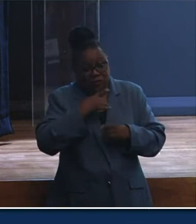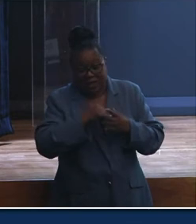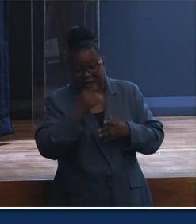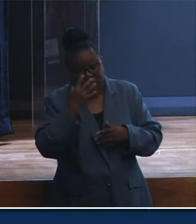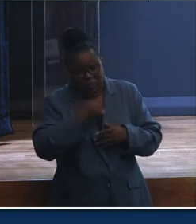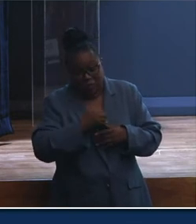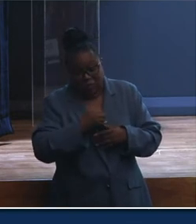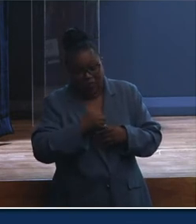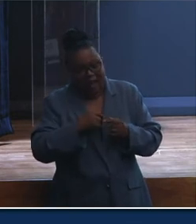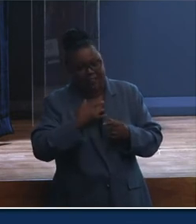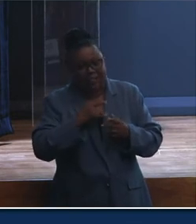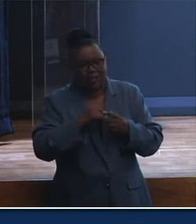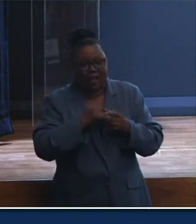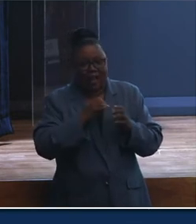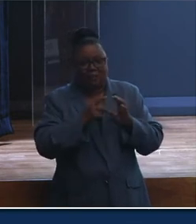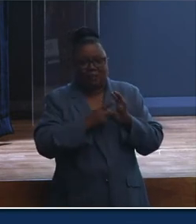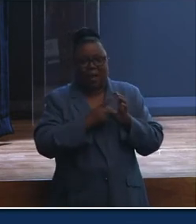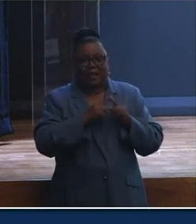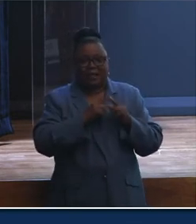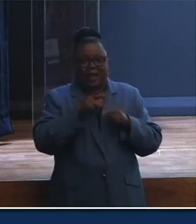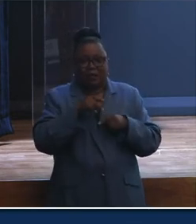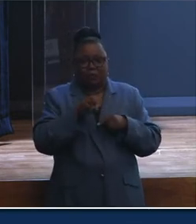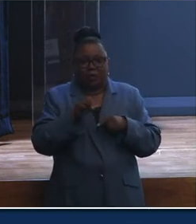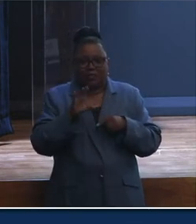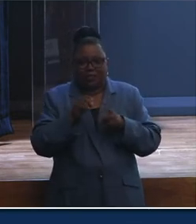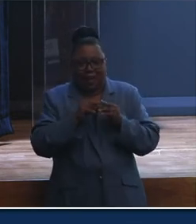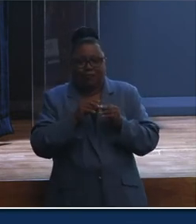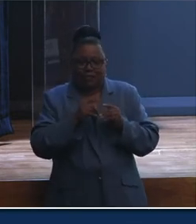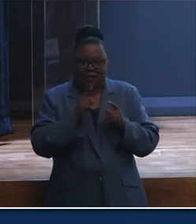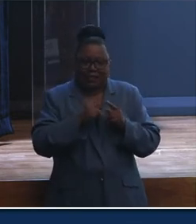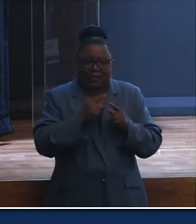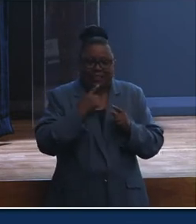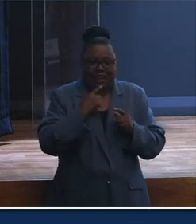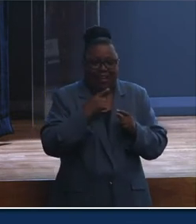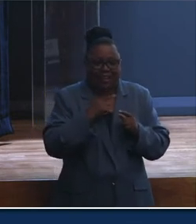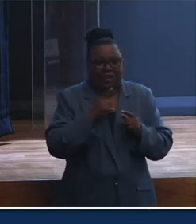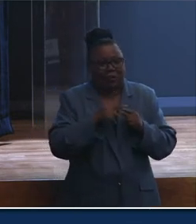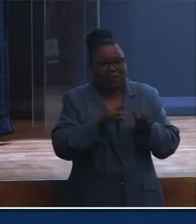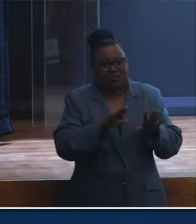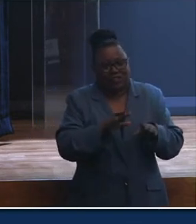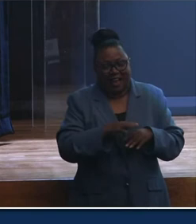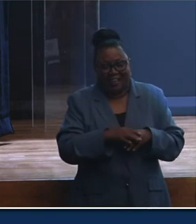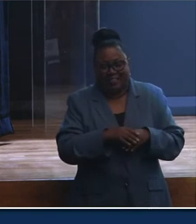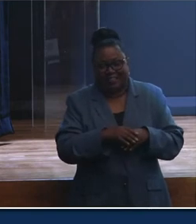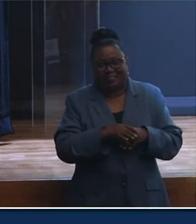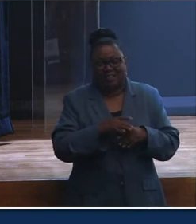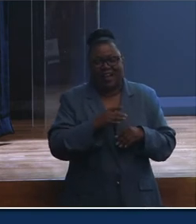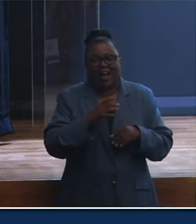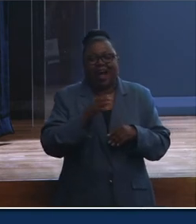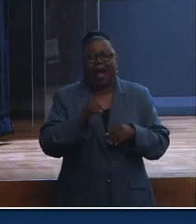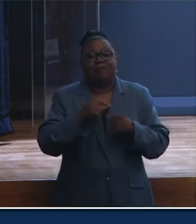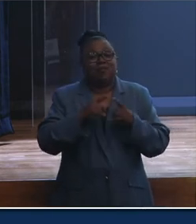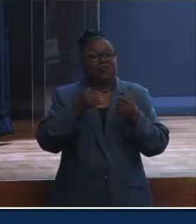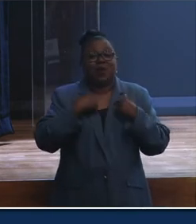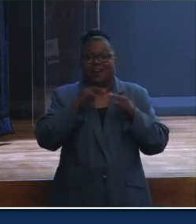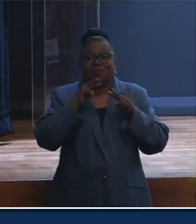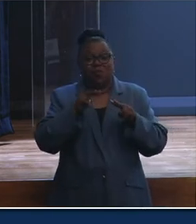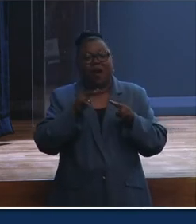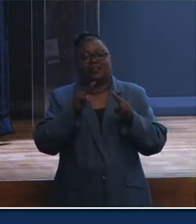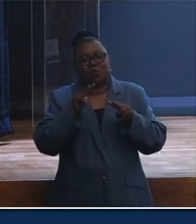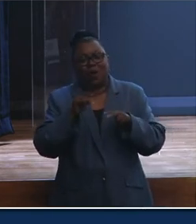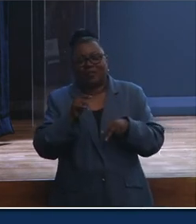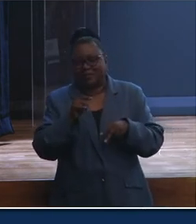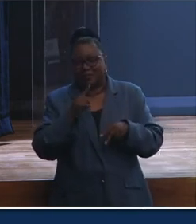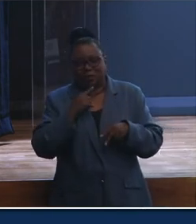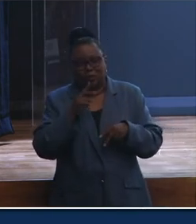beautifully. In fact, I felt like I was back in that press conference. You had the exact same energy. It was fantastic. And if you haven't watched it, watch it.